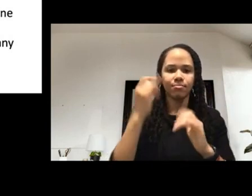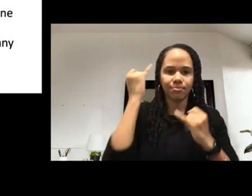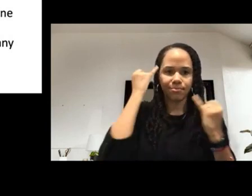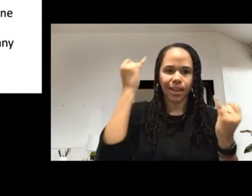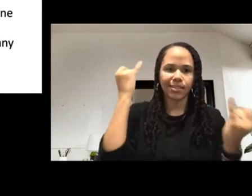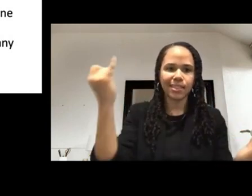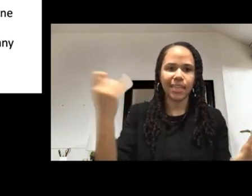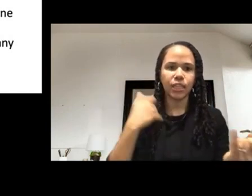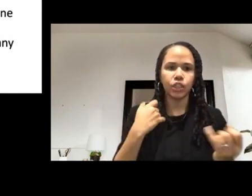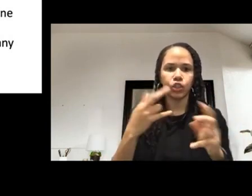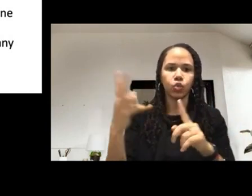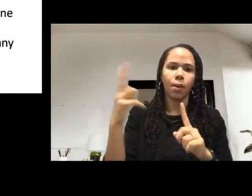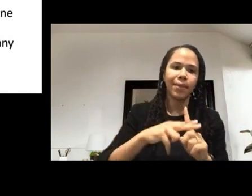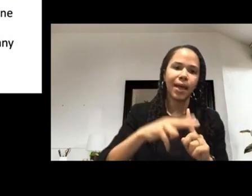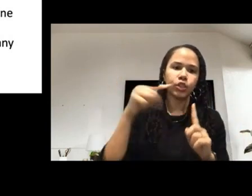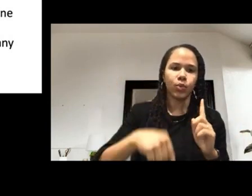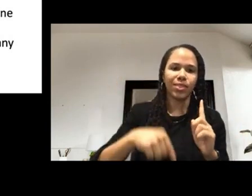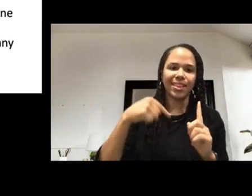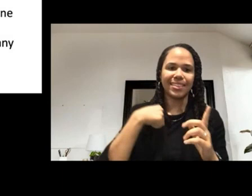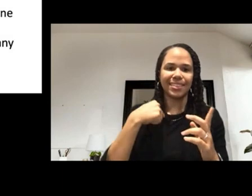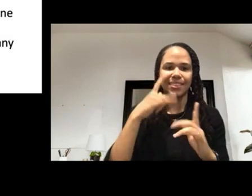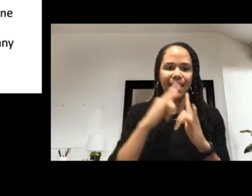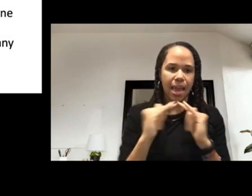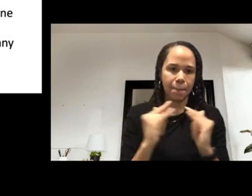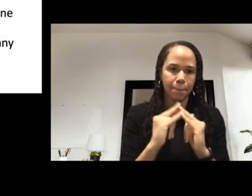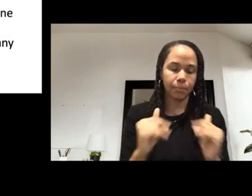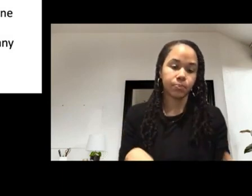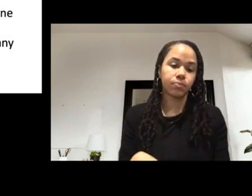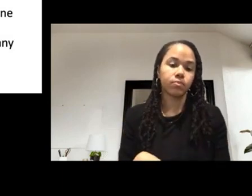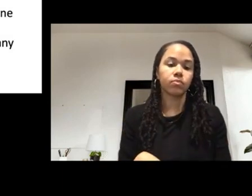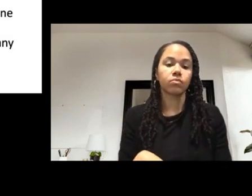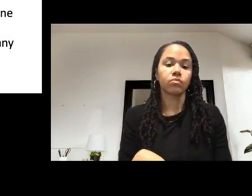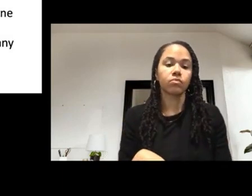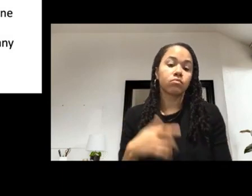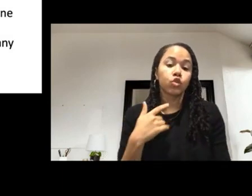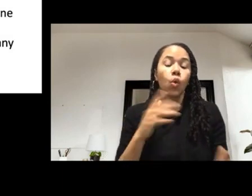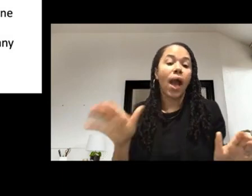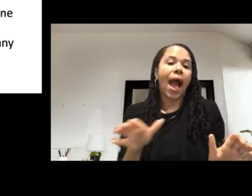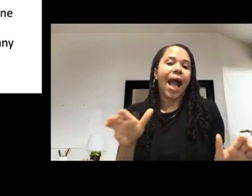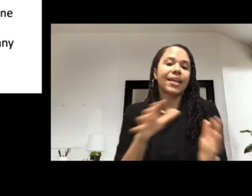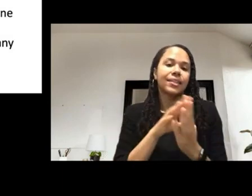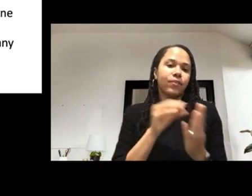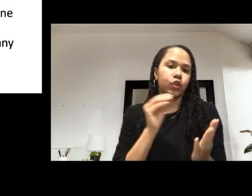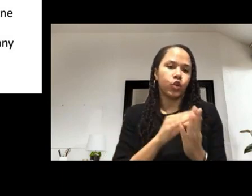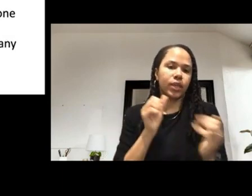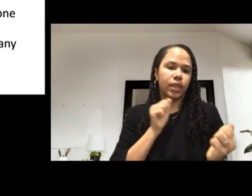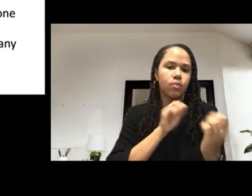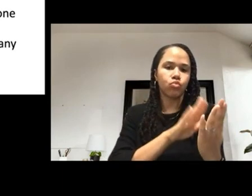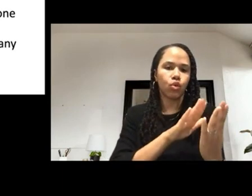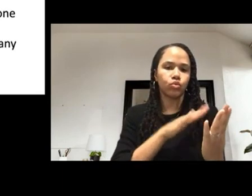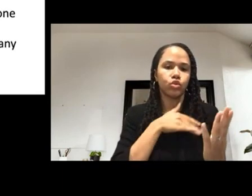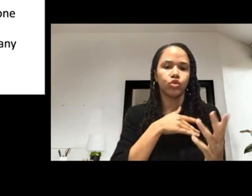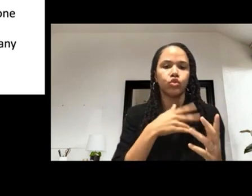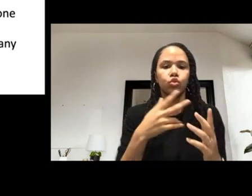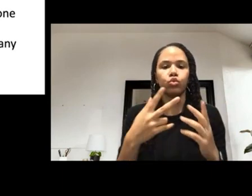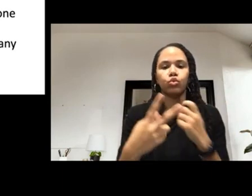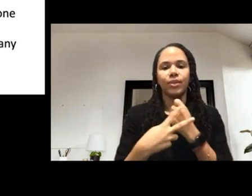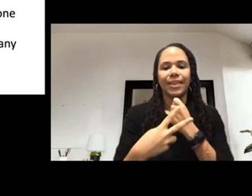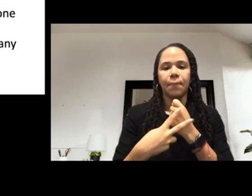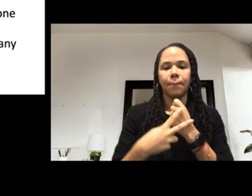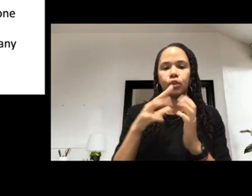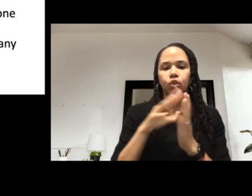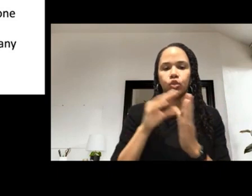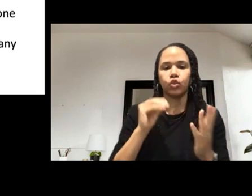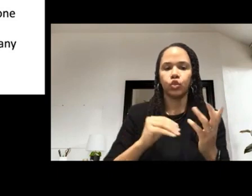person. And so we adopted kind of like an active learning approach to try to keep people entertained or